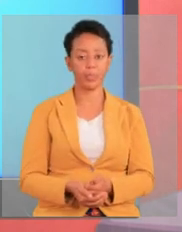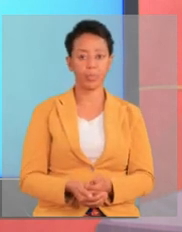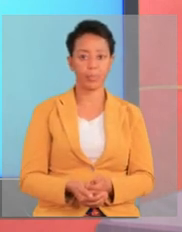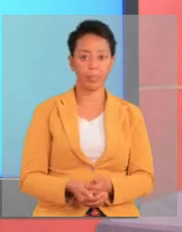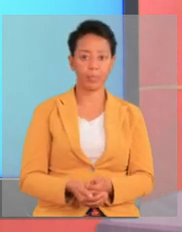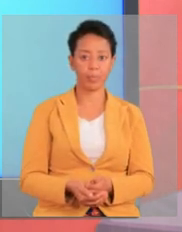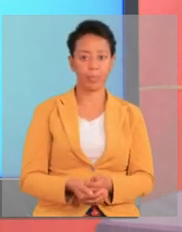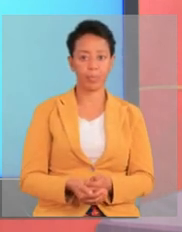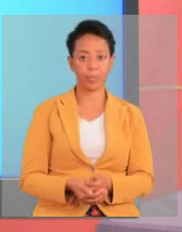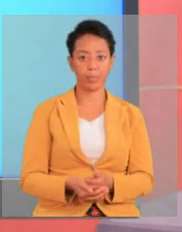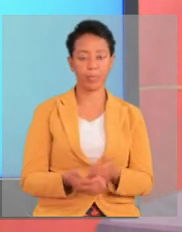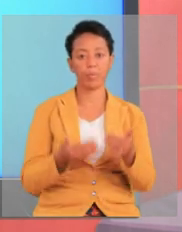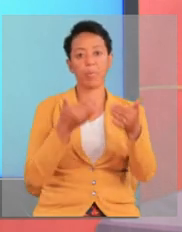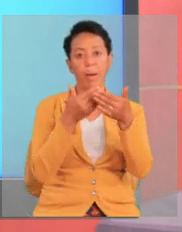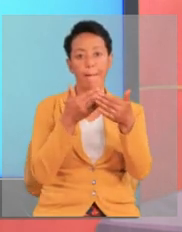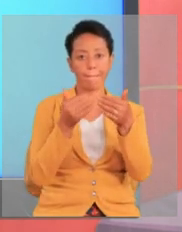Yeah, don't forget that.